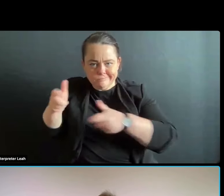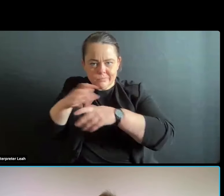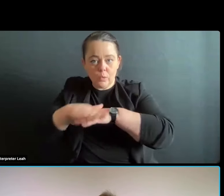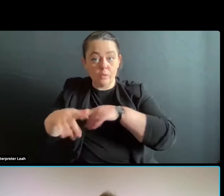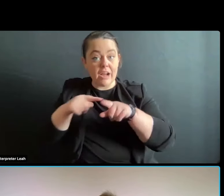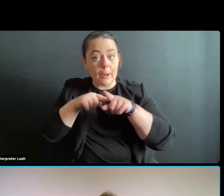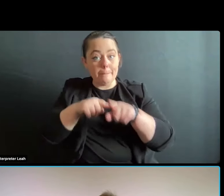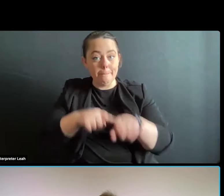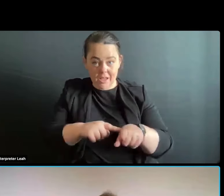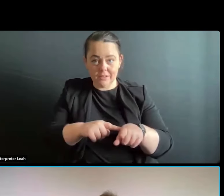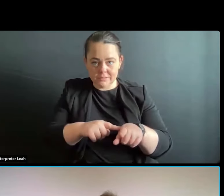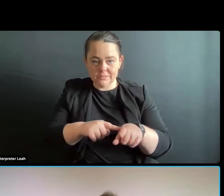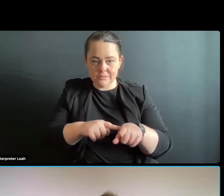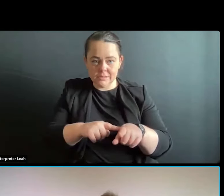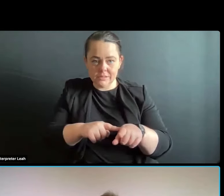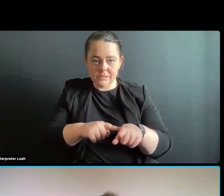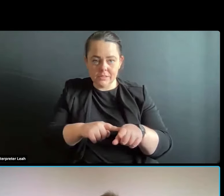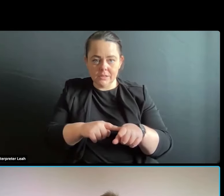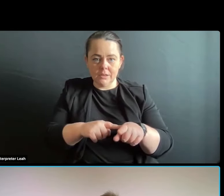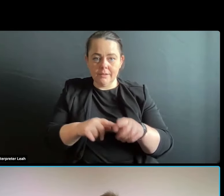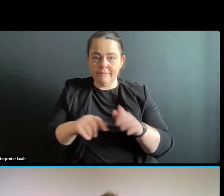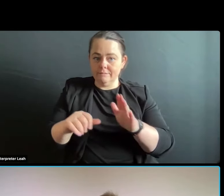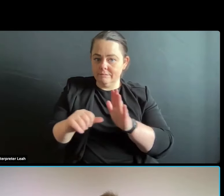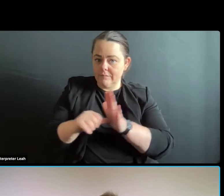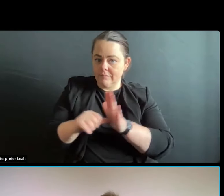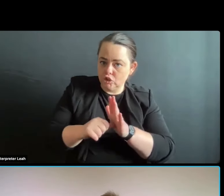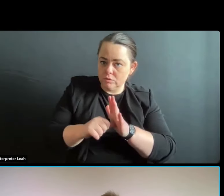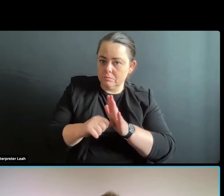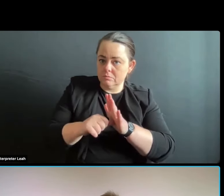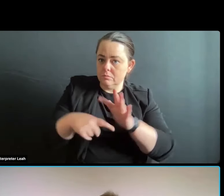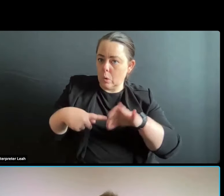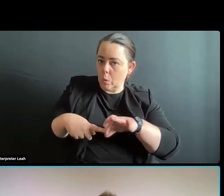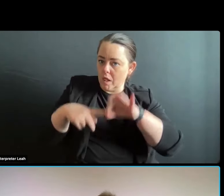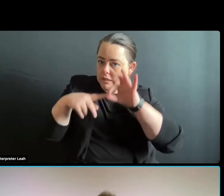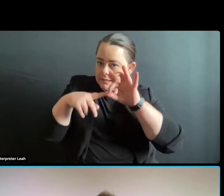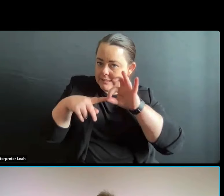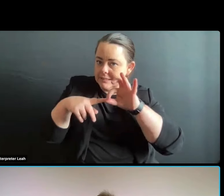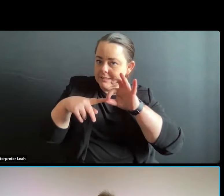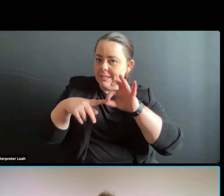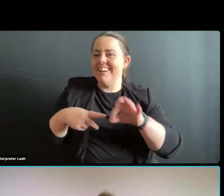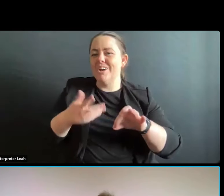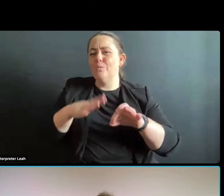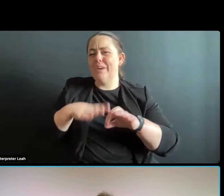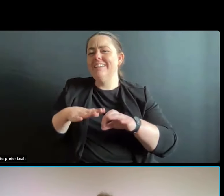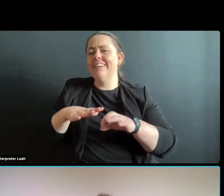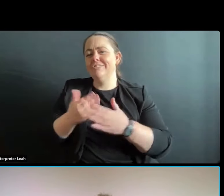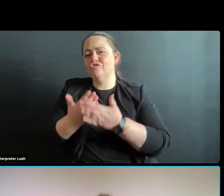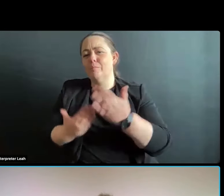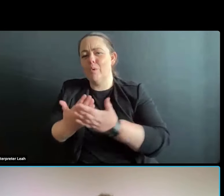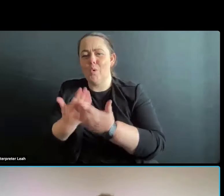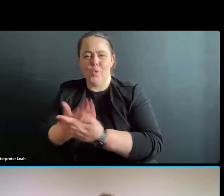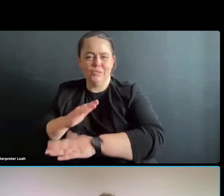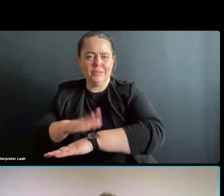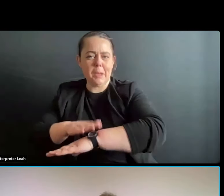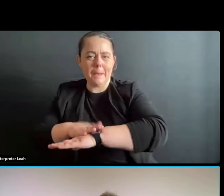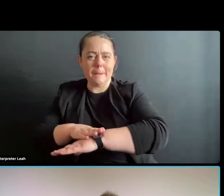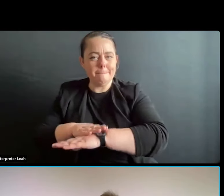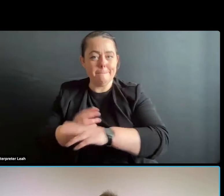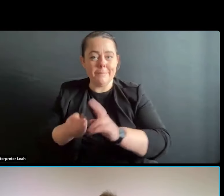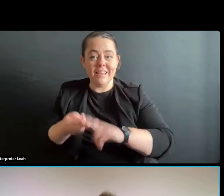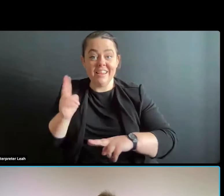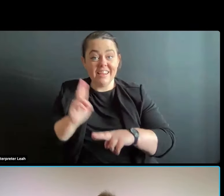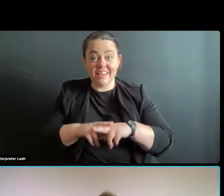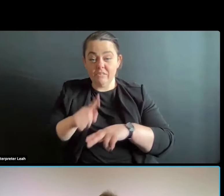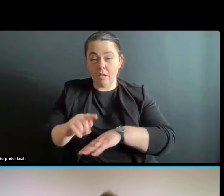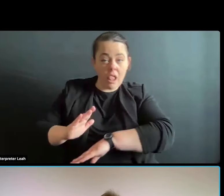timeframes, as quarterly nature of the reporting brings with it the risk of periods starting to collapse into each other